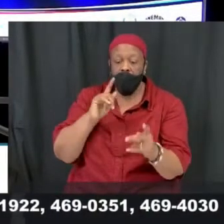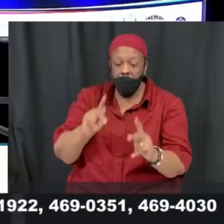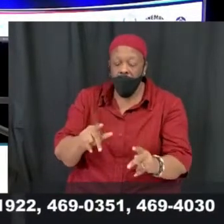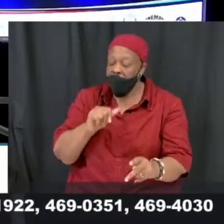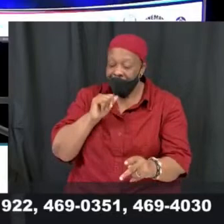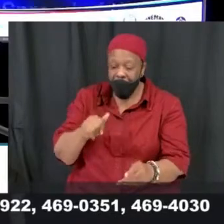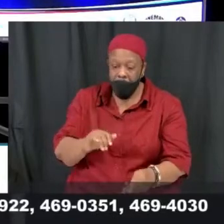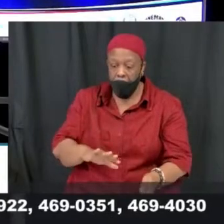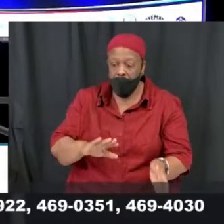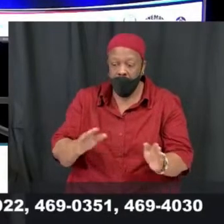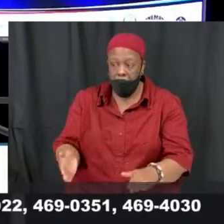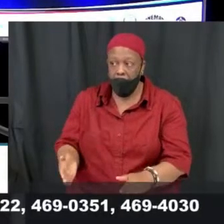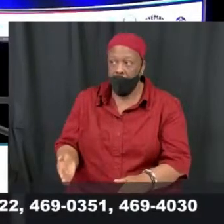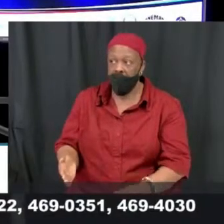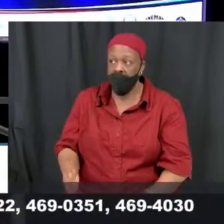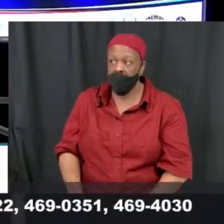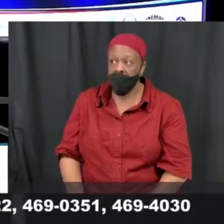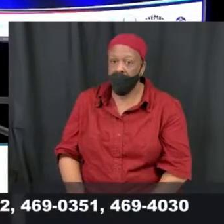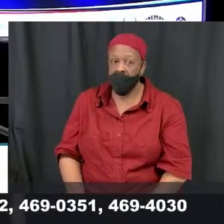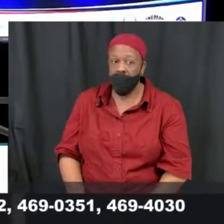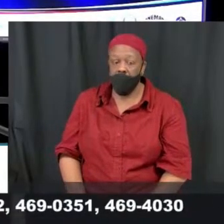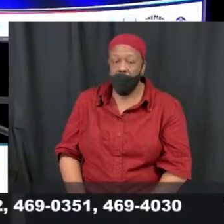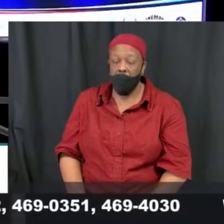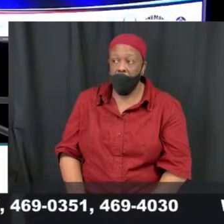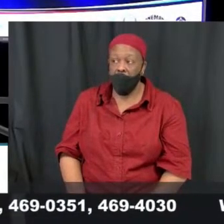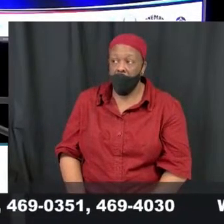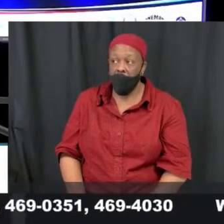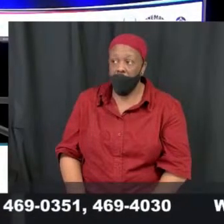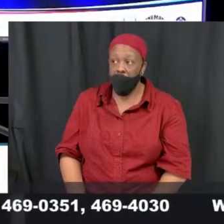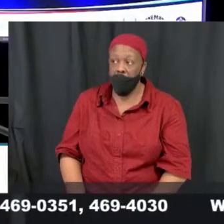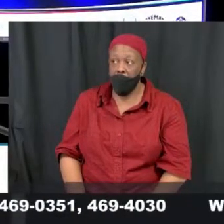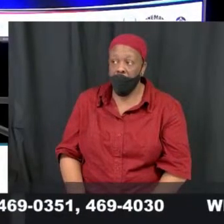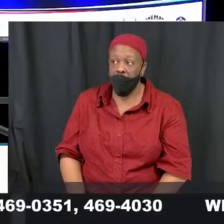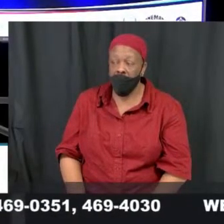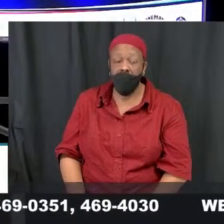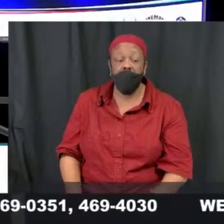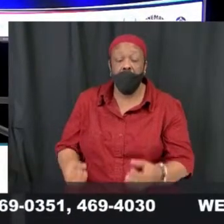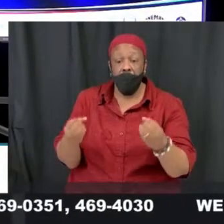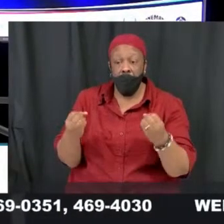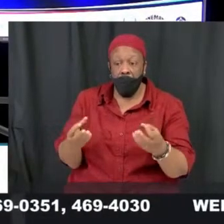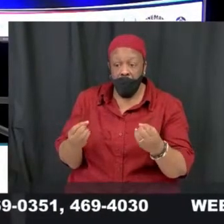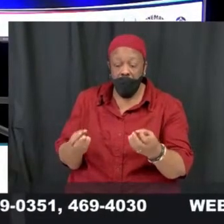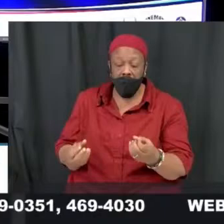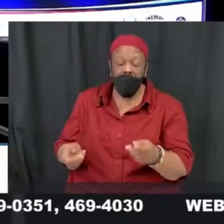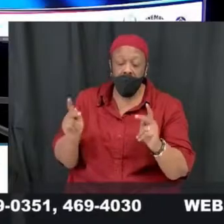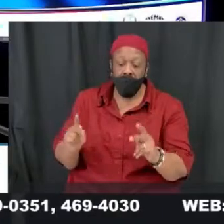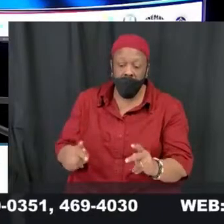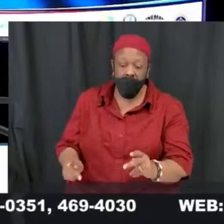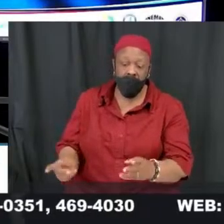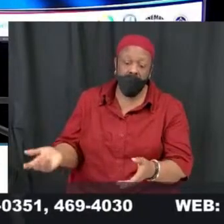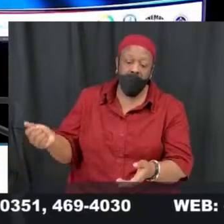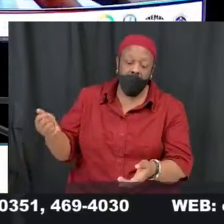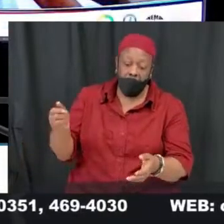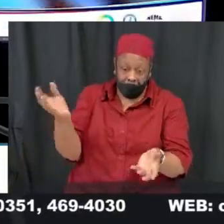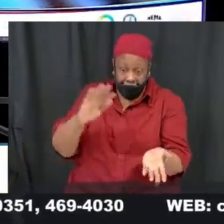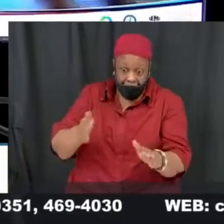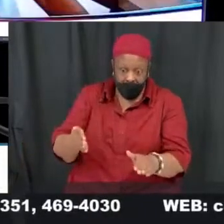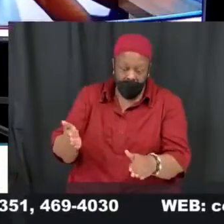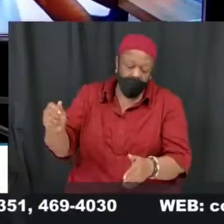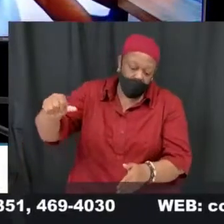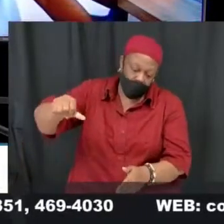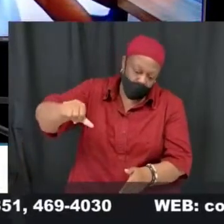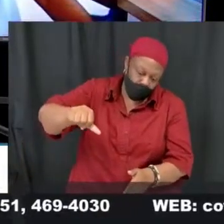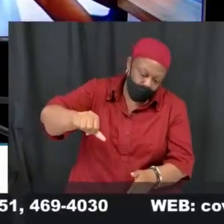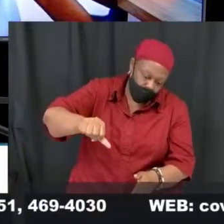to rebound as they have been experiencing record decrease in number of cases and deaths from COVID as their